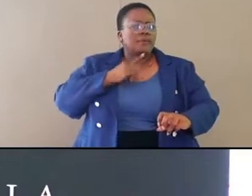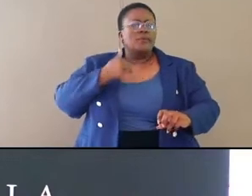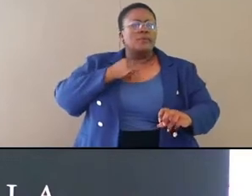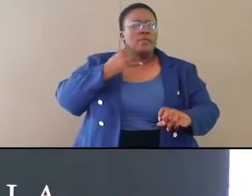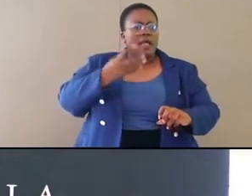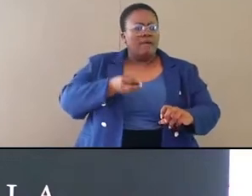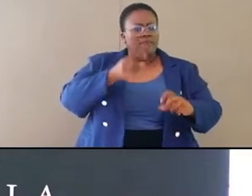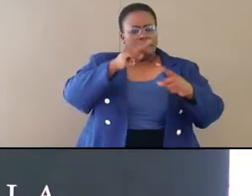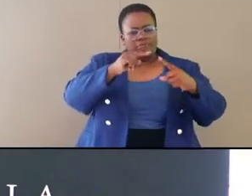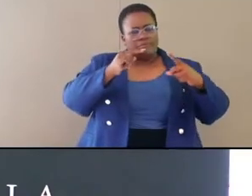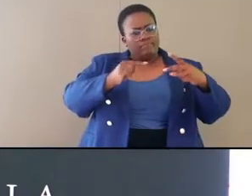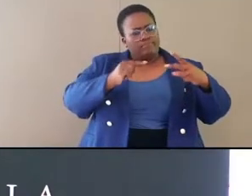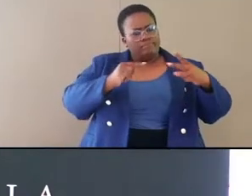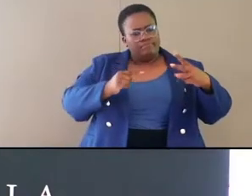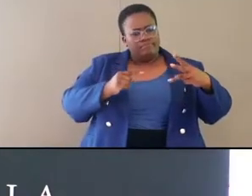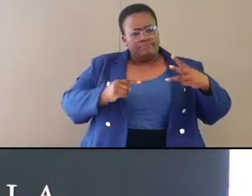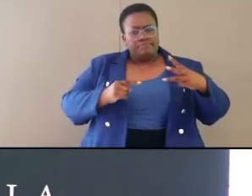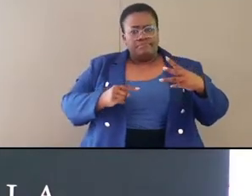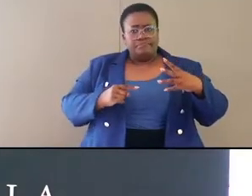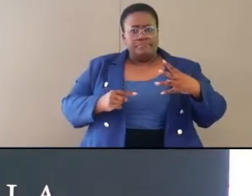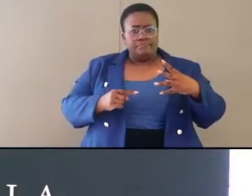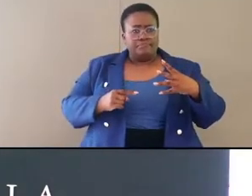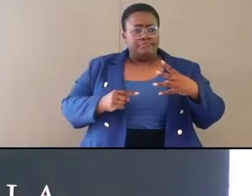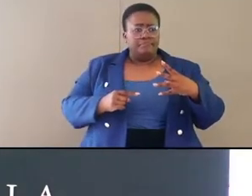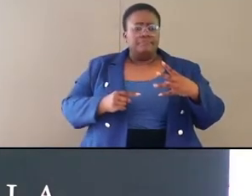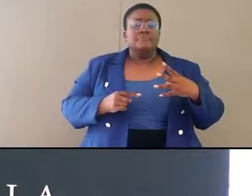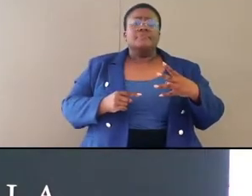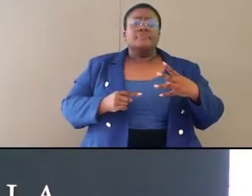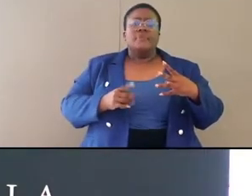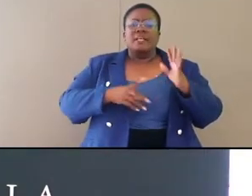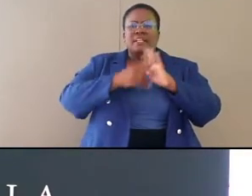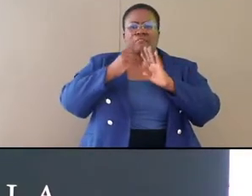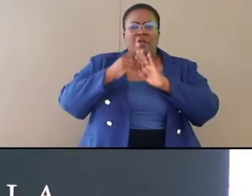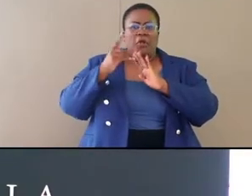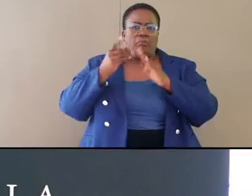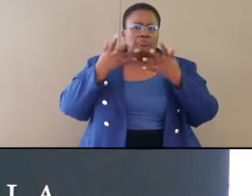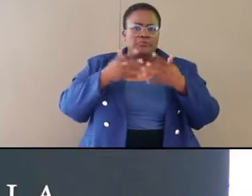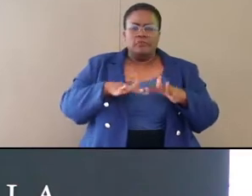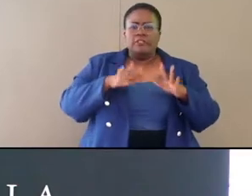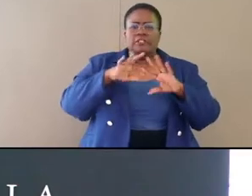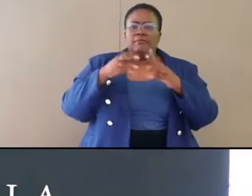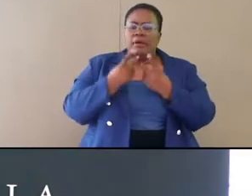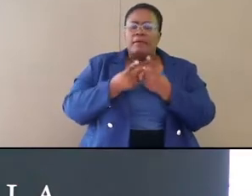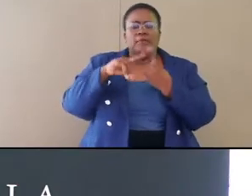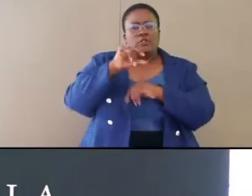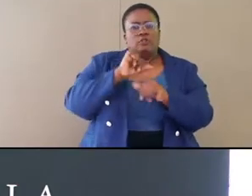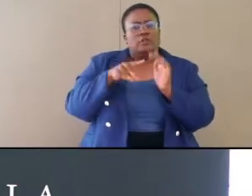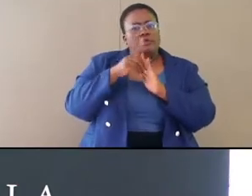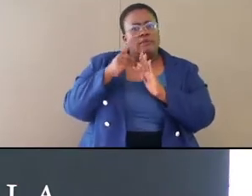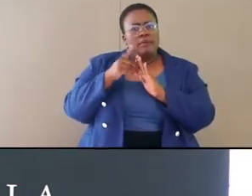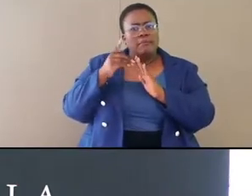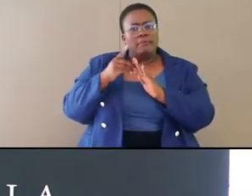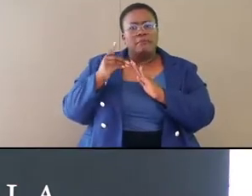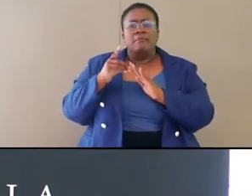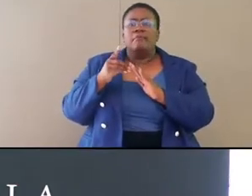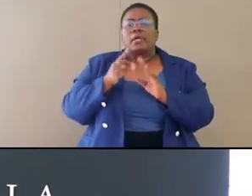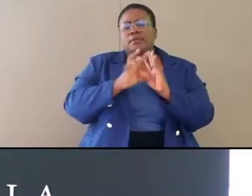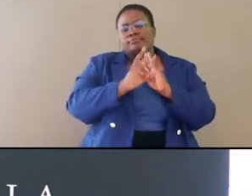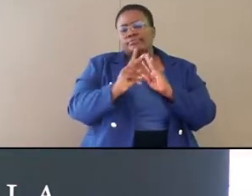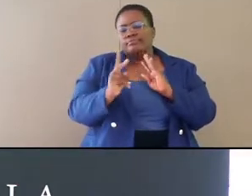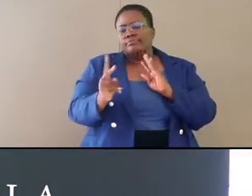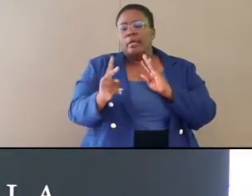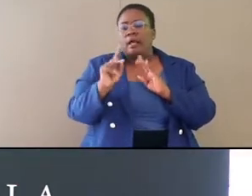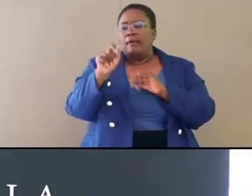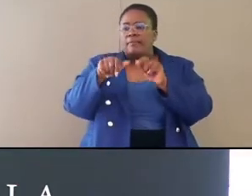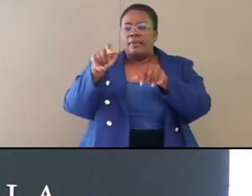this comprehensive social security that has been developed by the Department of Social Development and a whole range of other